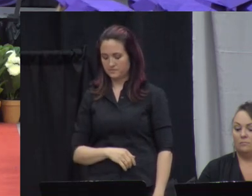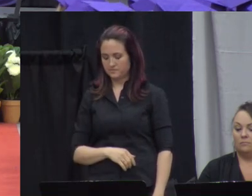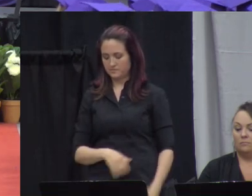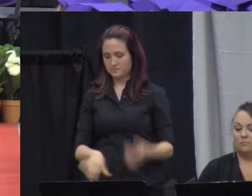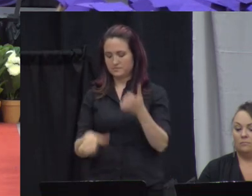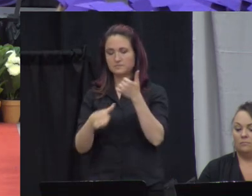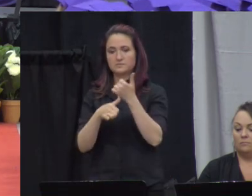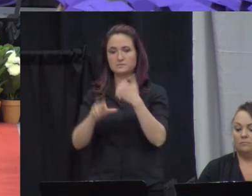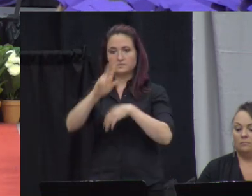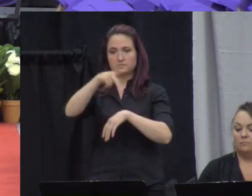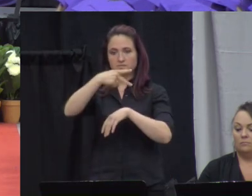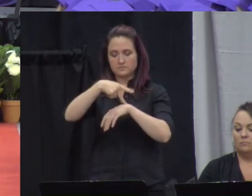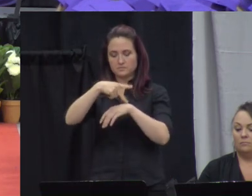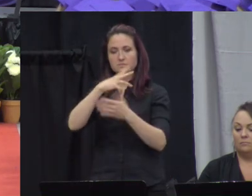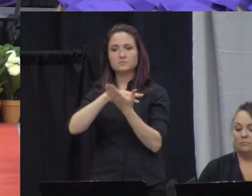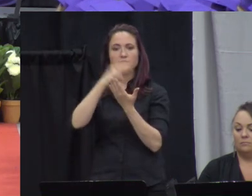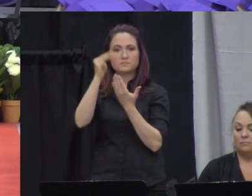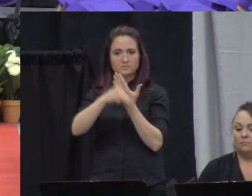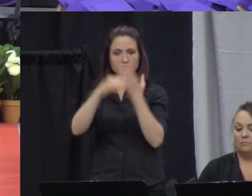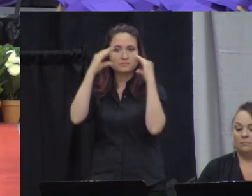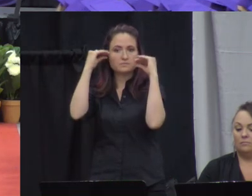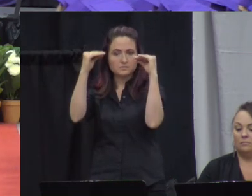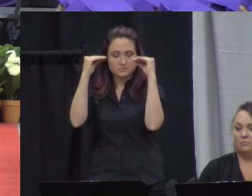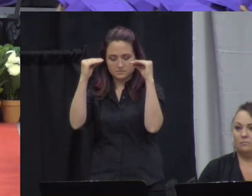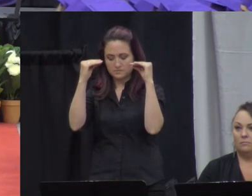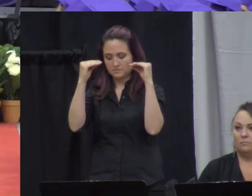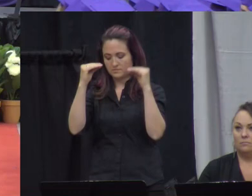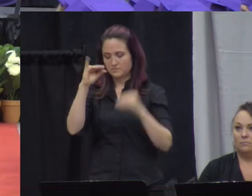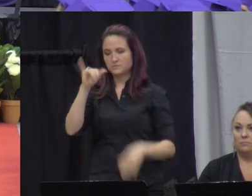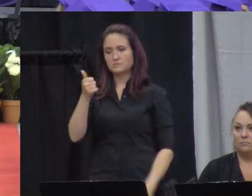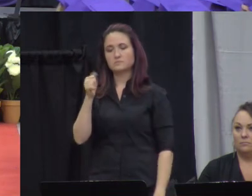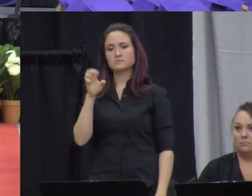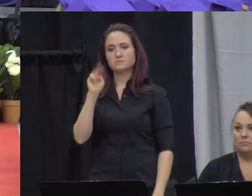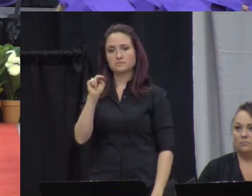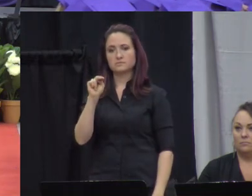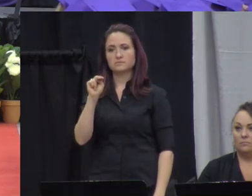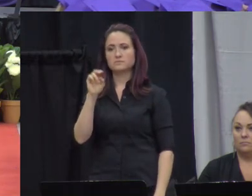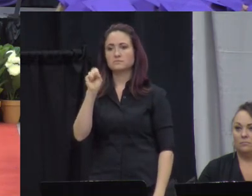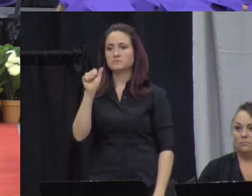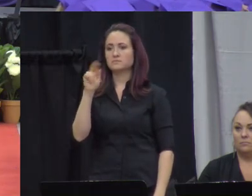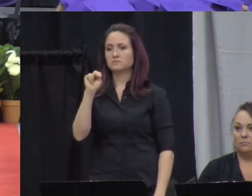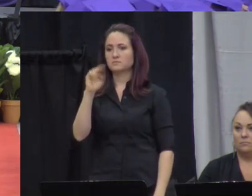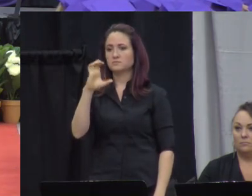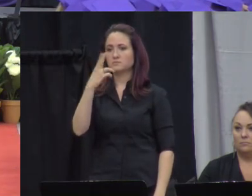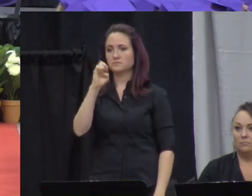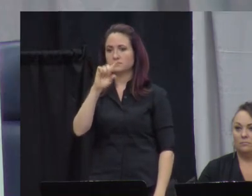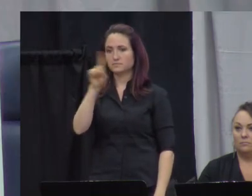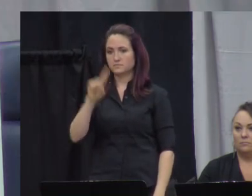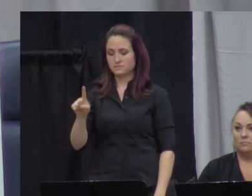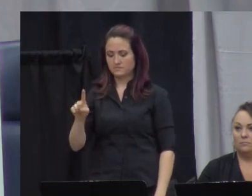Assistant Principal of Curriculum and Instruction, Mr. Jason Sanchez.